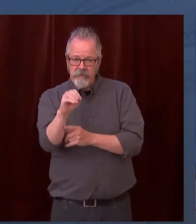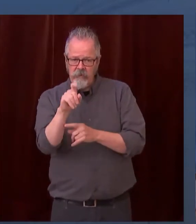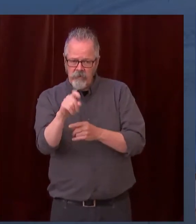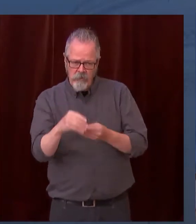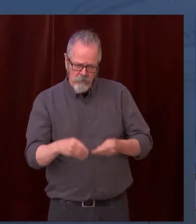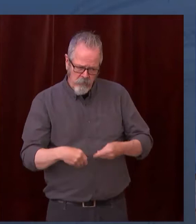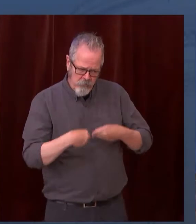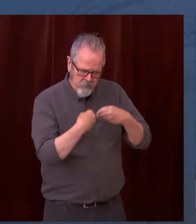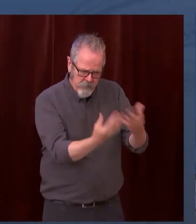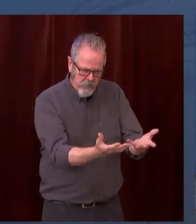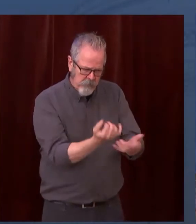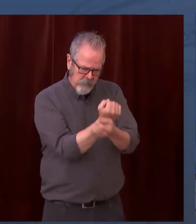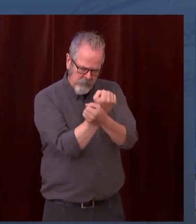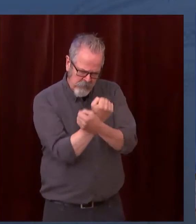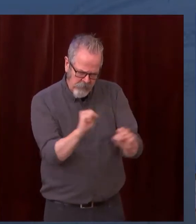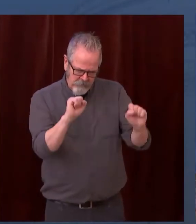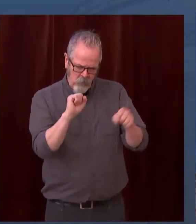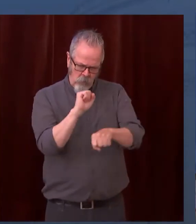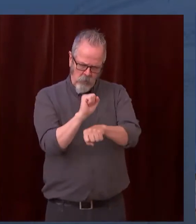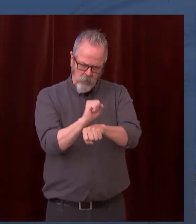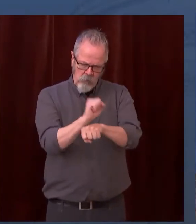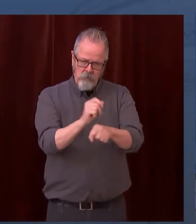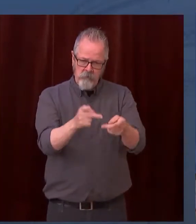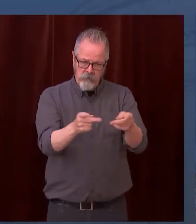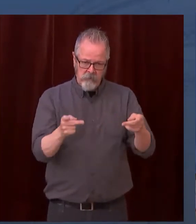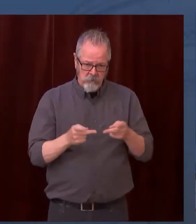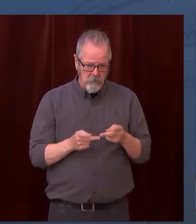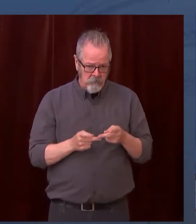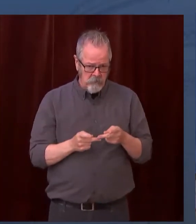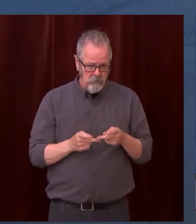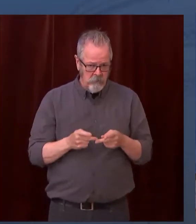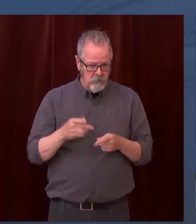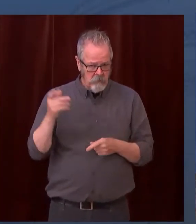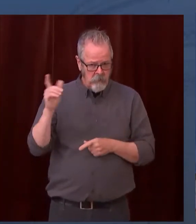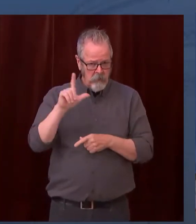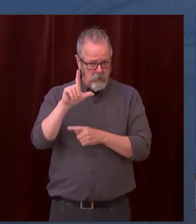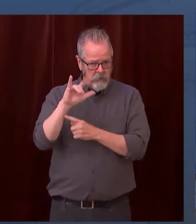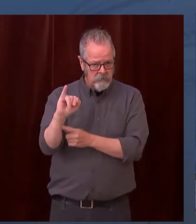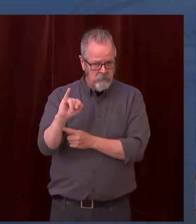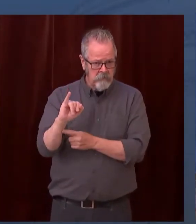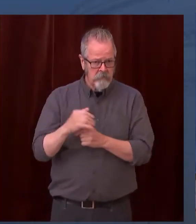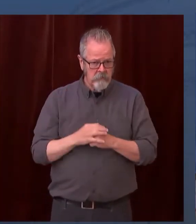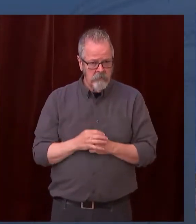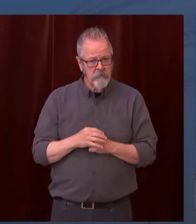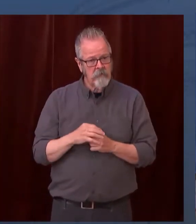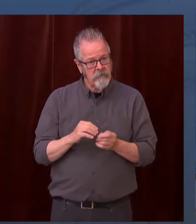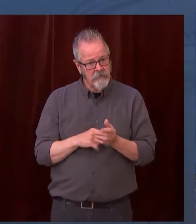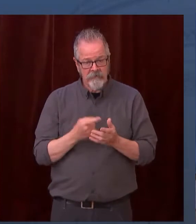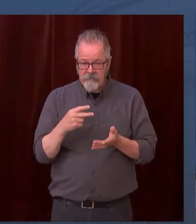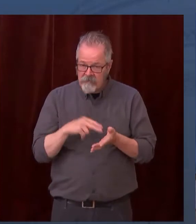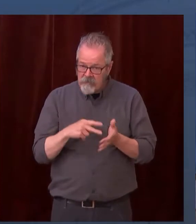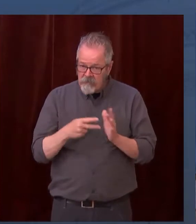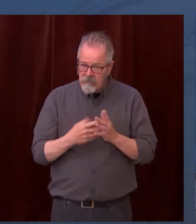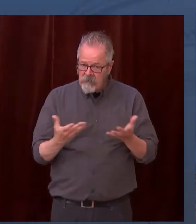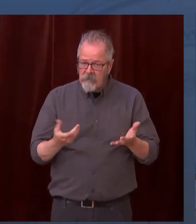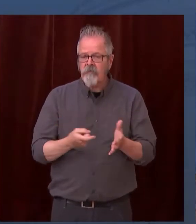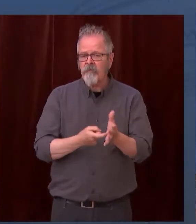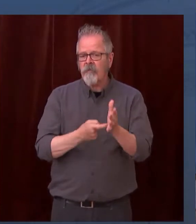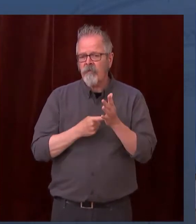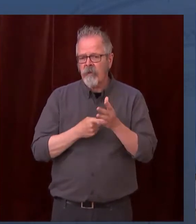company, you don't have to get exposed to people giving you the disease because they're not wearing a